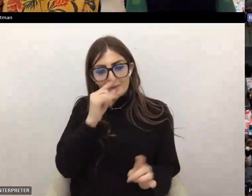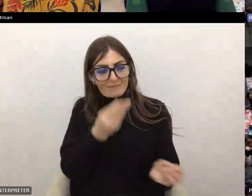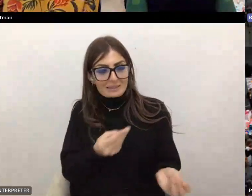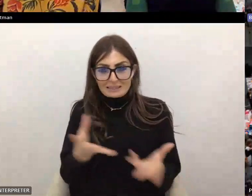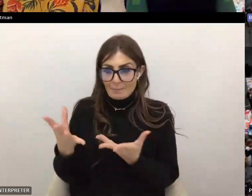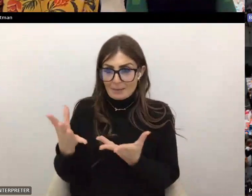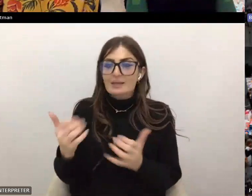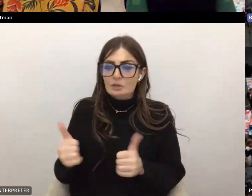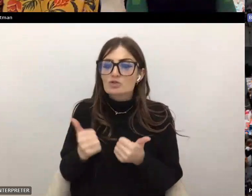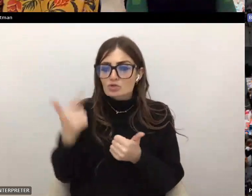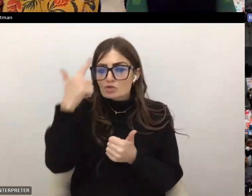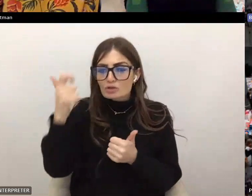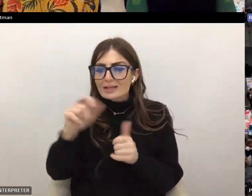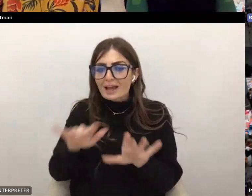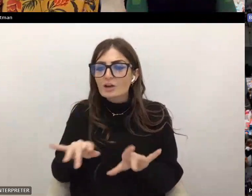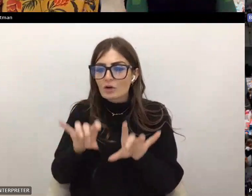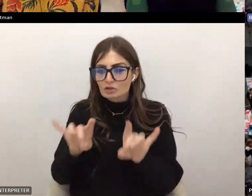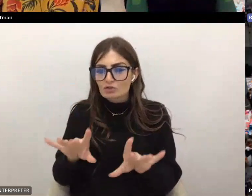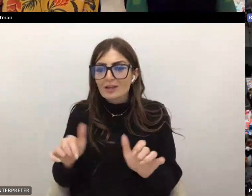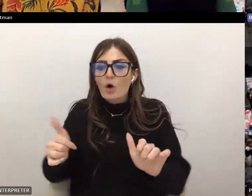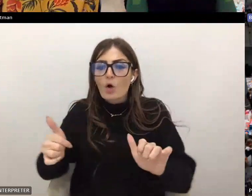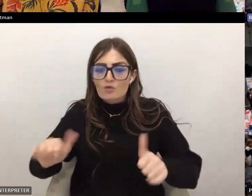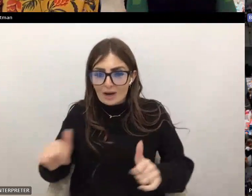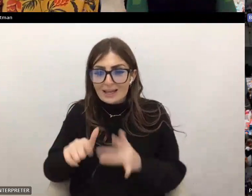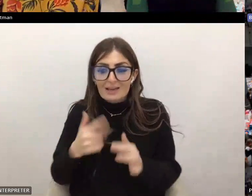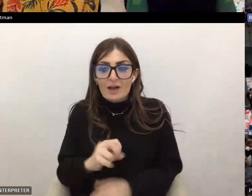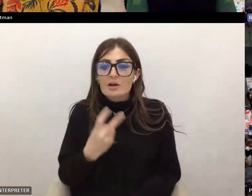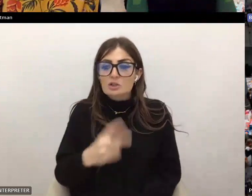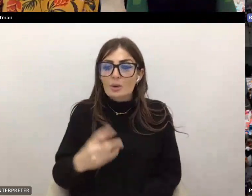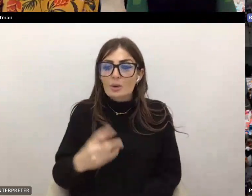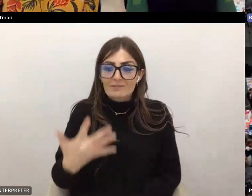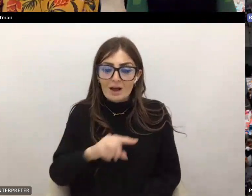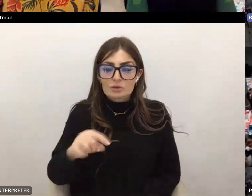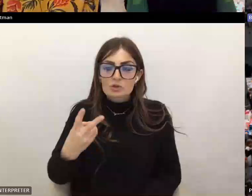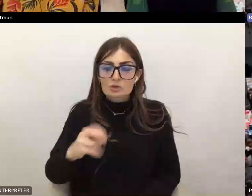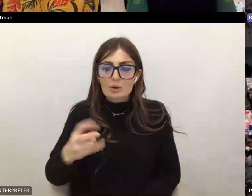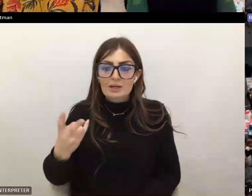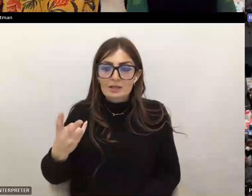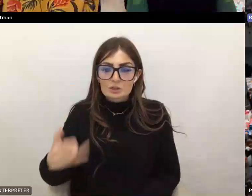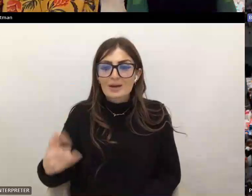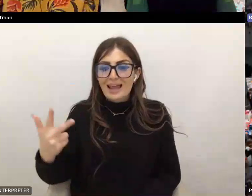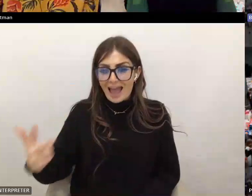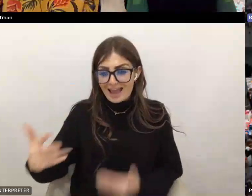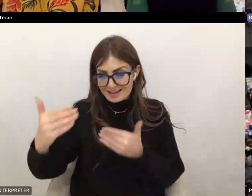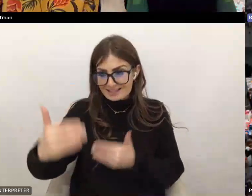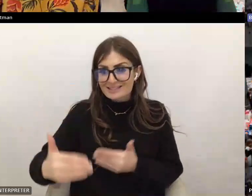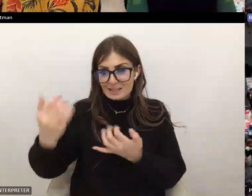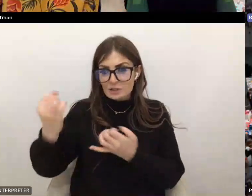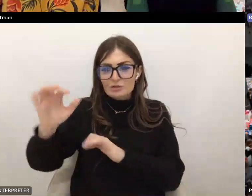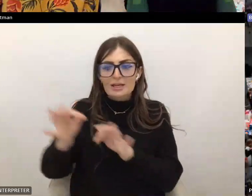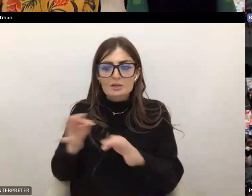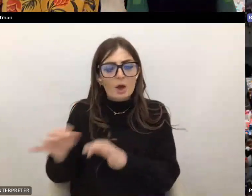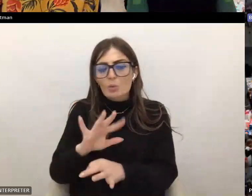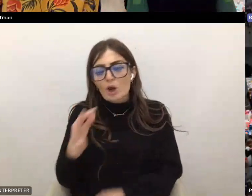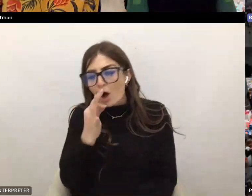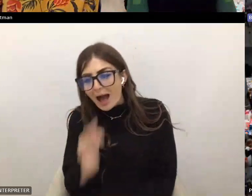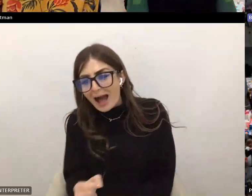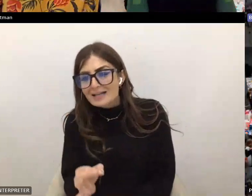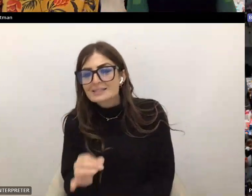Creative Australia already. If you have a 2025 to 2028 strategic plan, we're not asking you